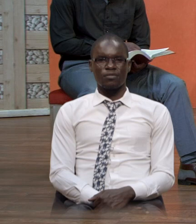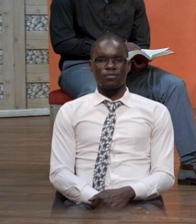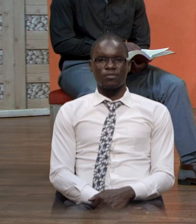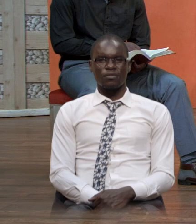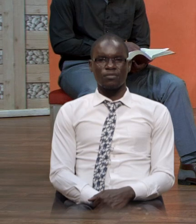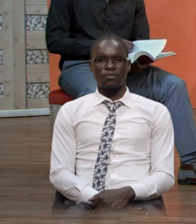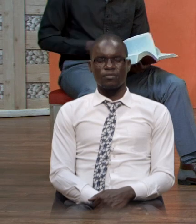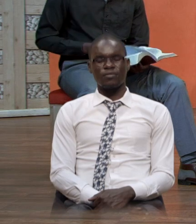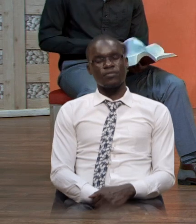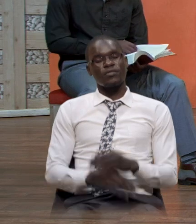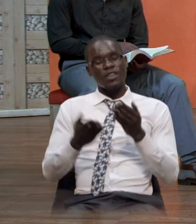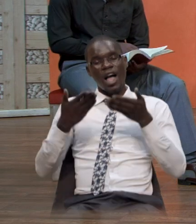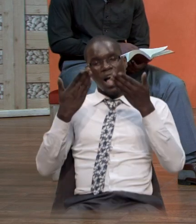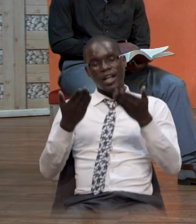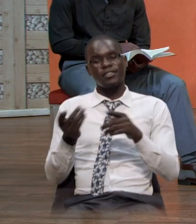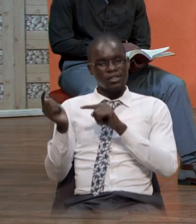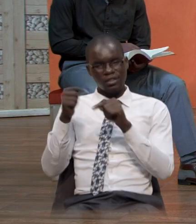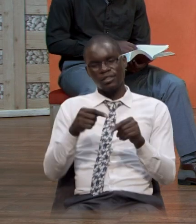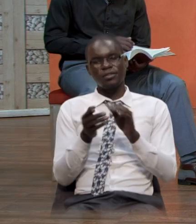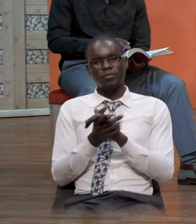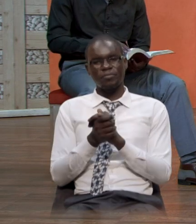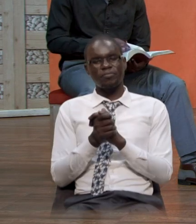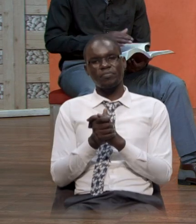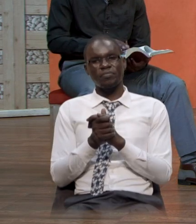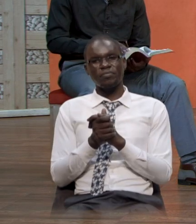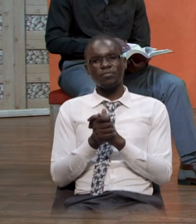The answer is coming very soon. I'm almost done.